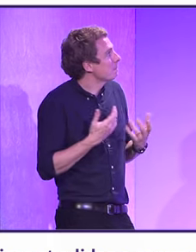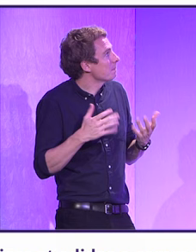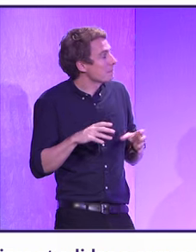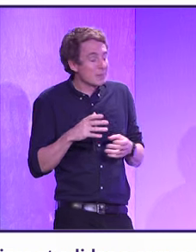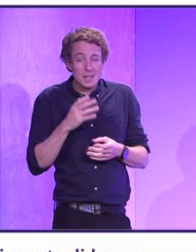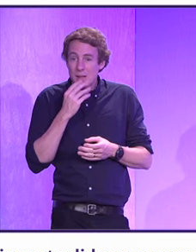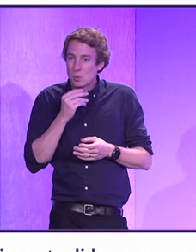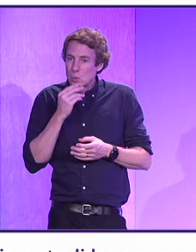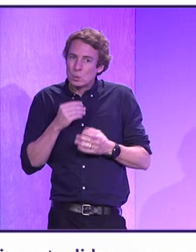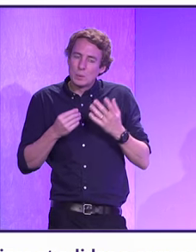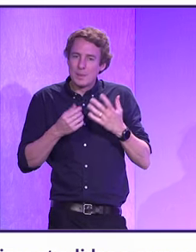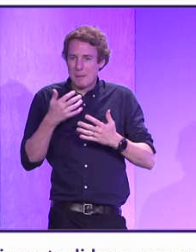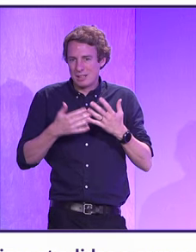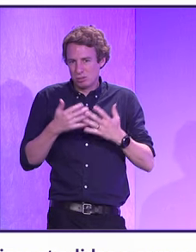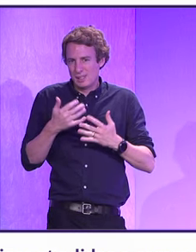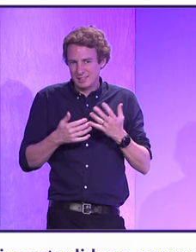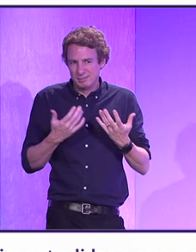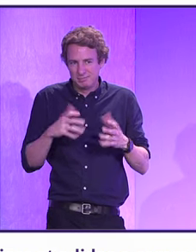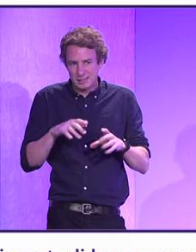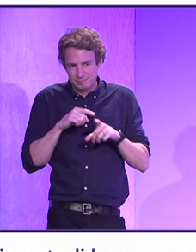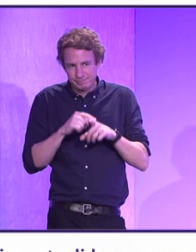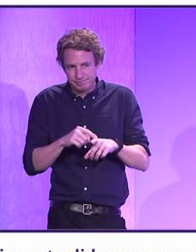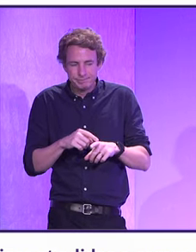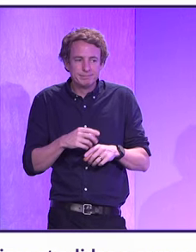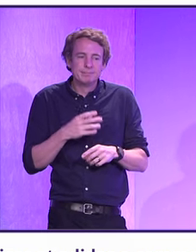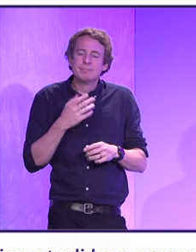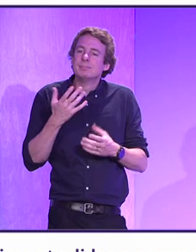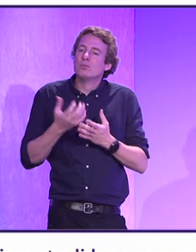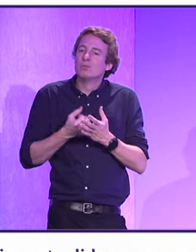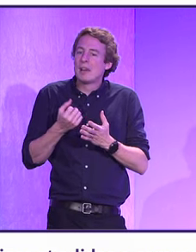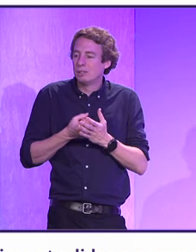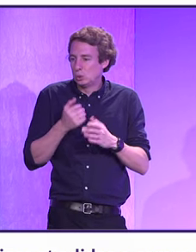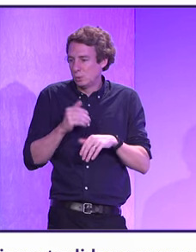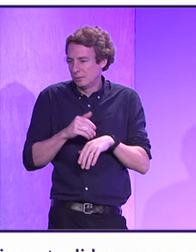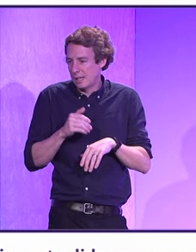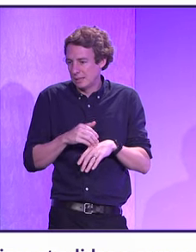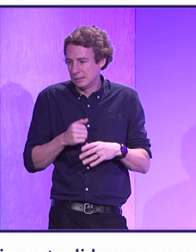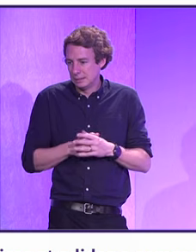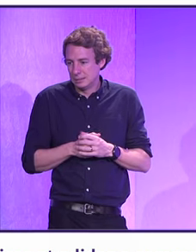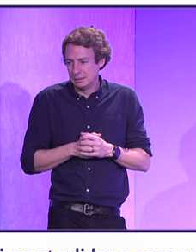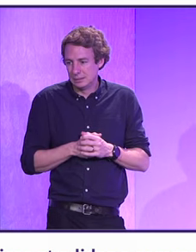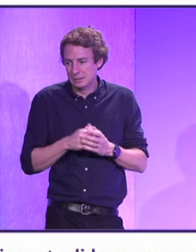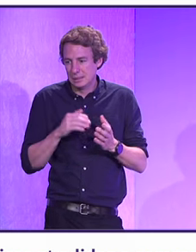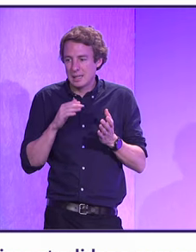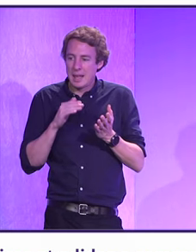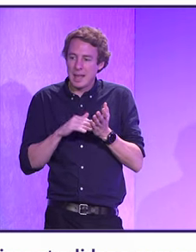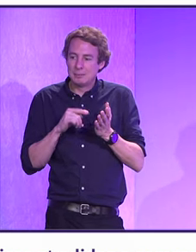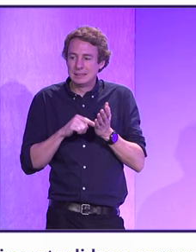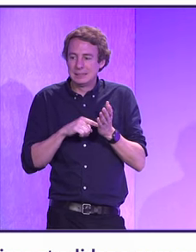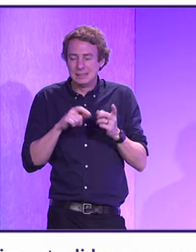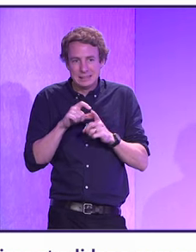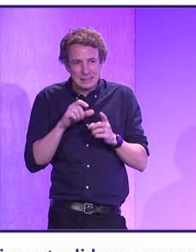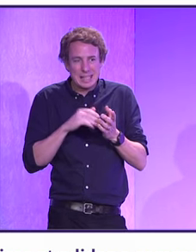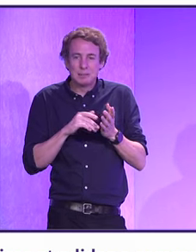famous metrics on MTTD, MTTR. But we also added one, which is the revenue impact. So being in an